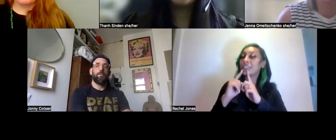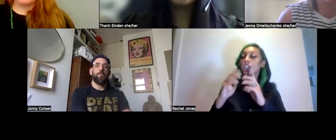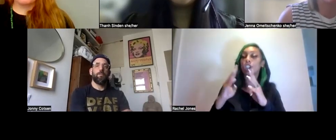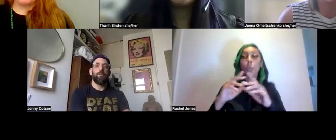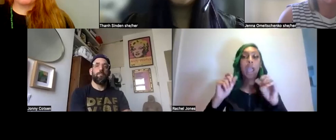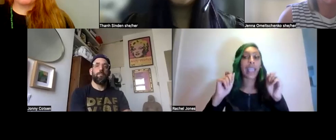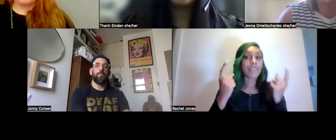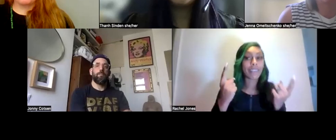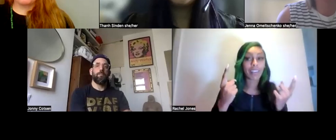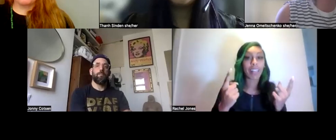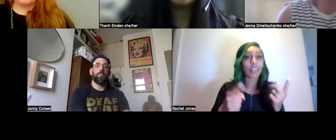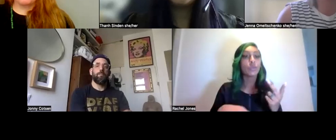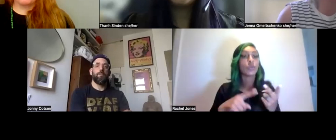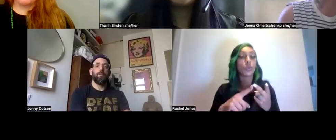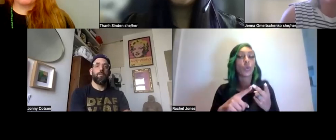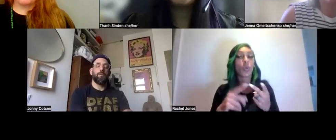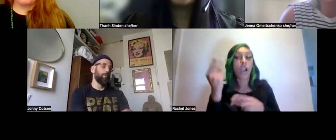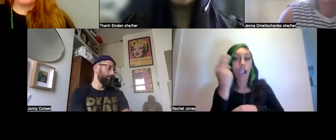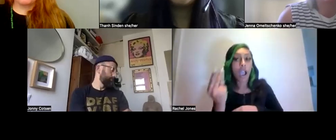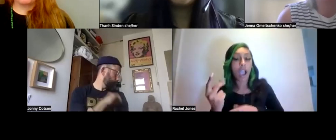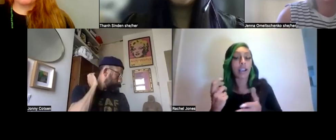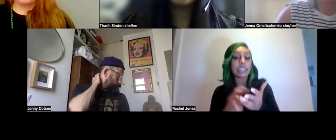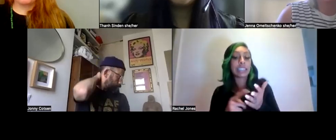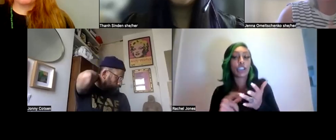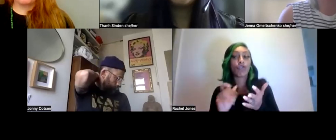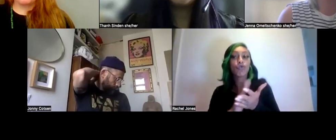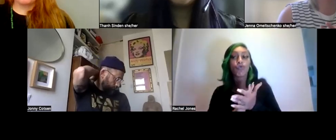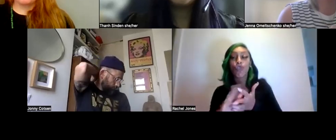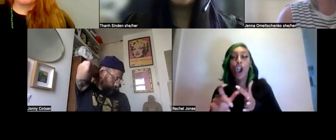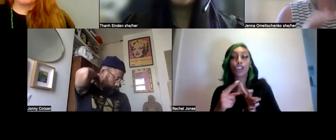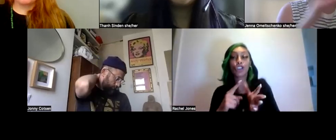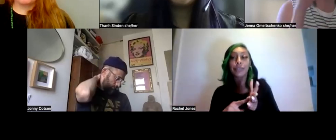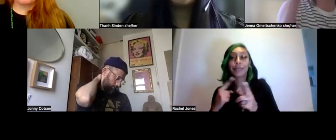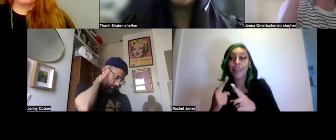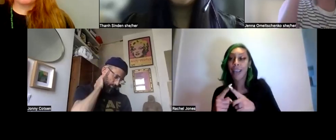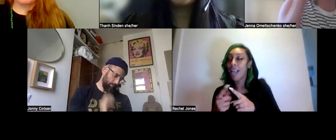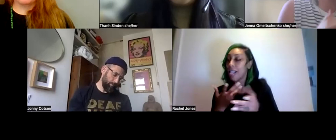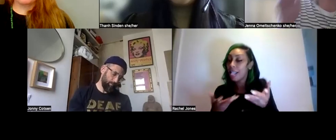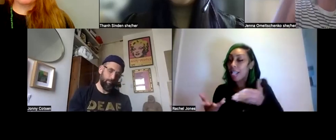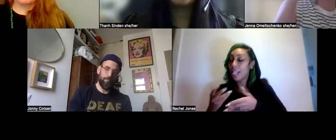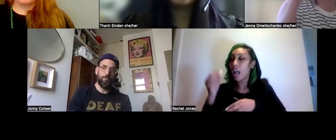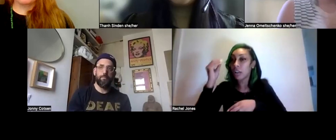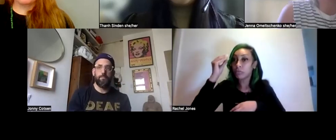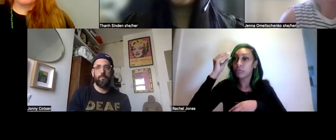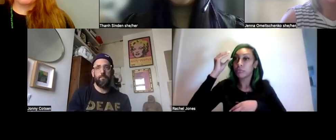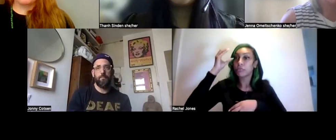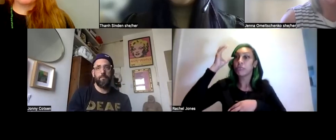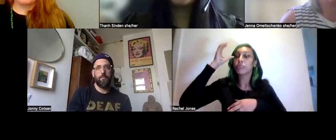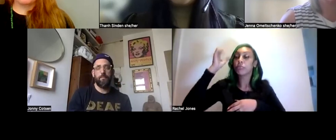speak to an artist in Rochdale and have that conversation, and topping up your level so you can go